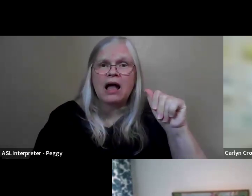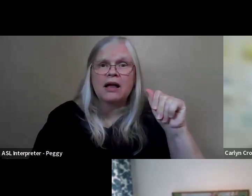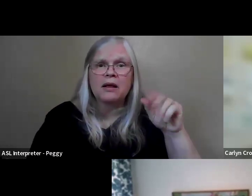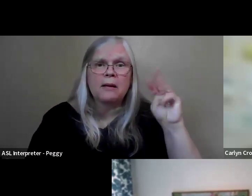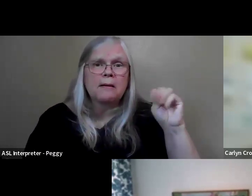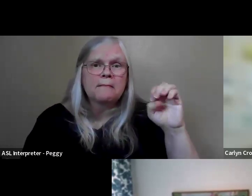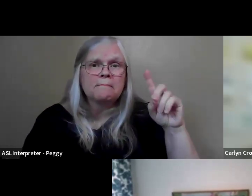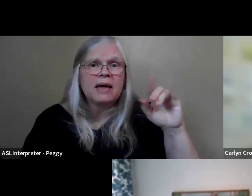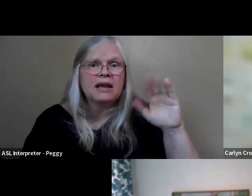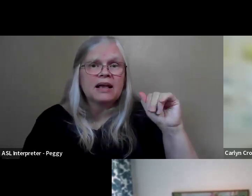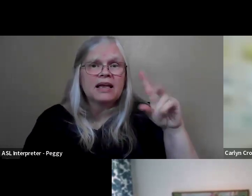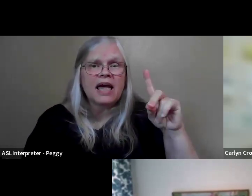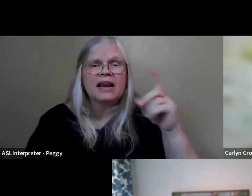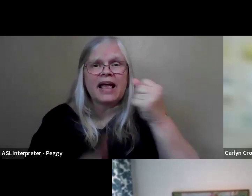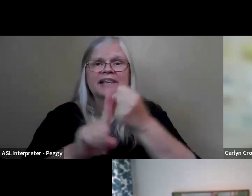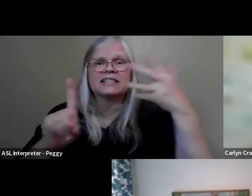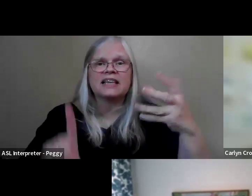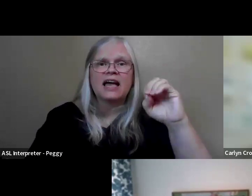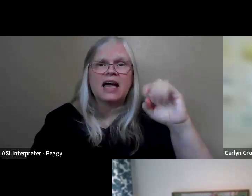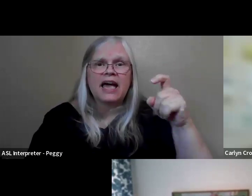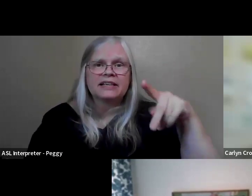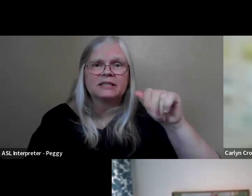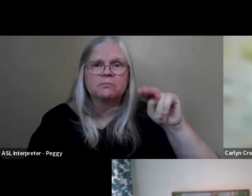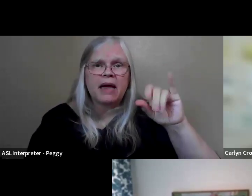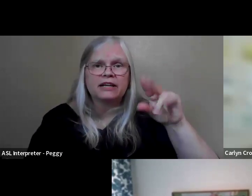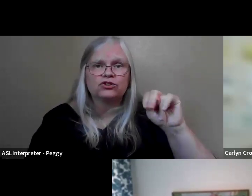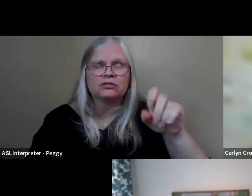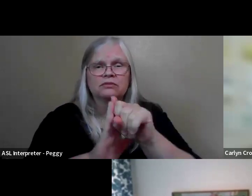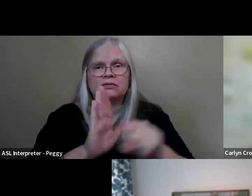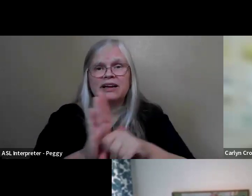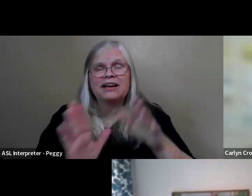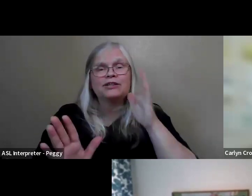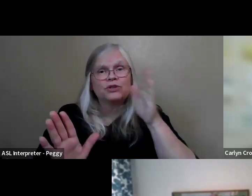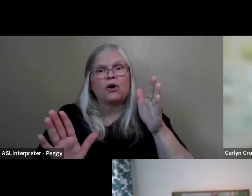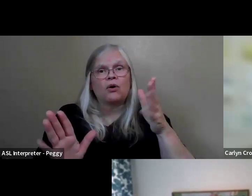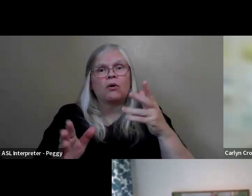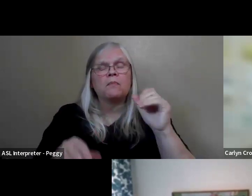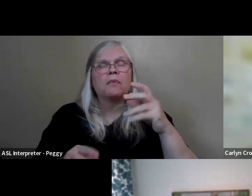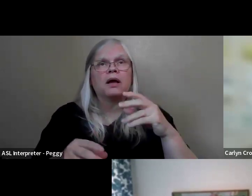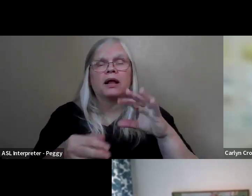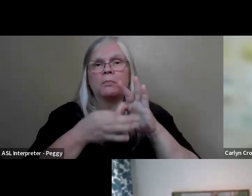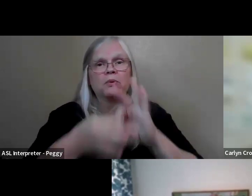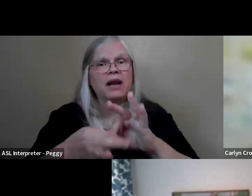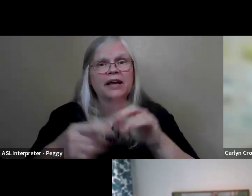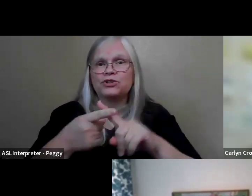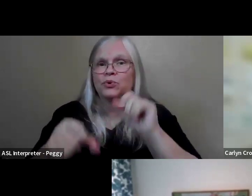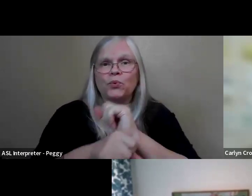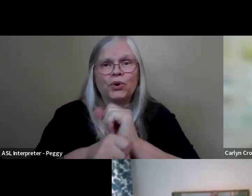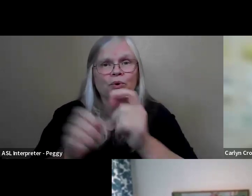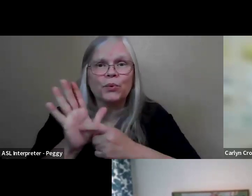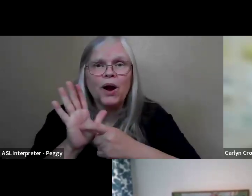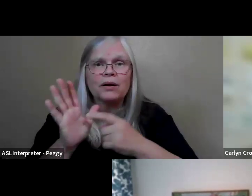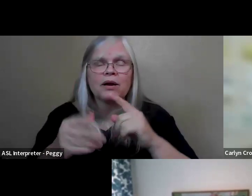Medicaid expansion state. And so it is going to be subject to a lot of the work requirements that are part